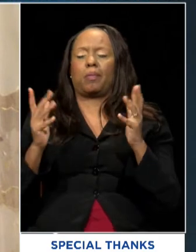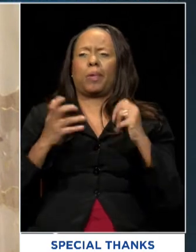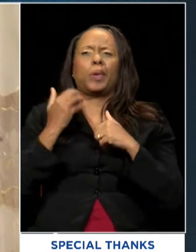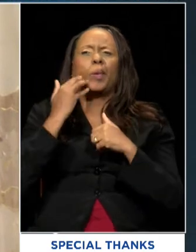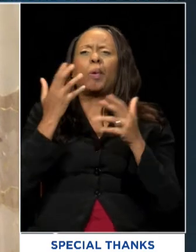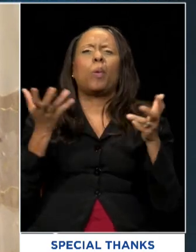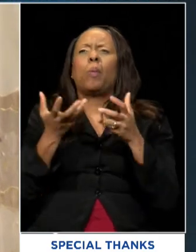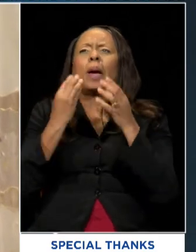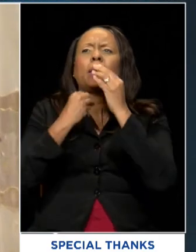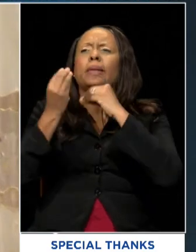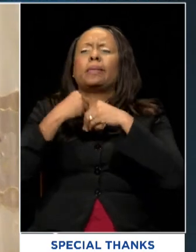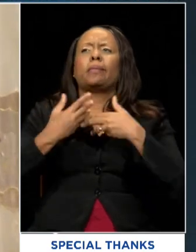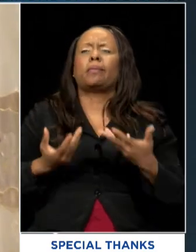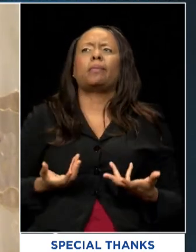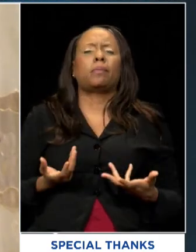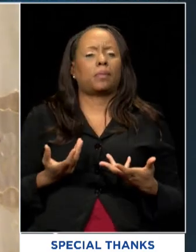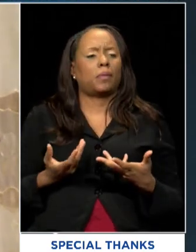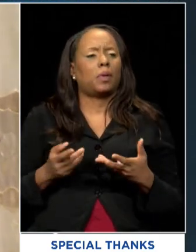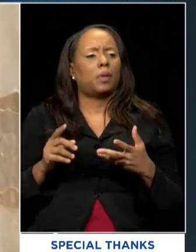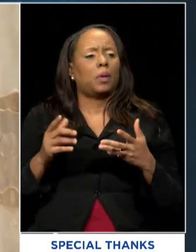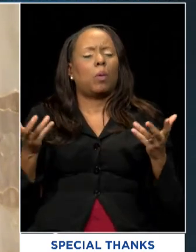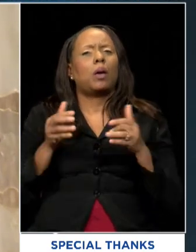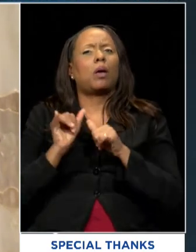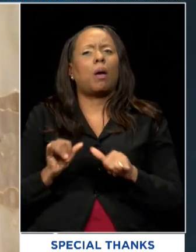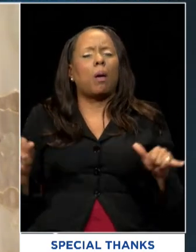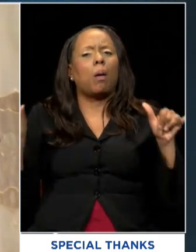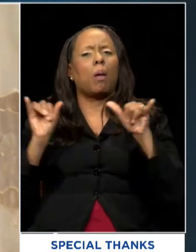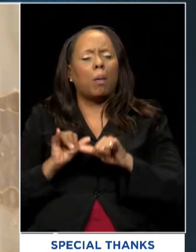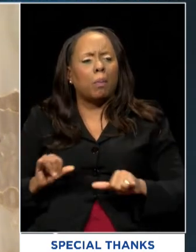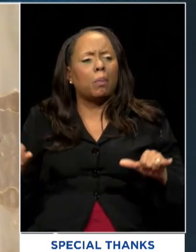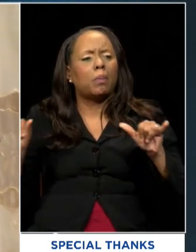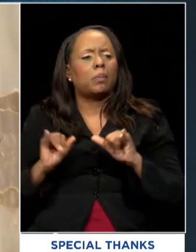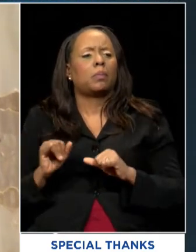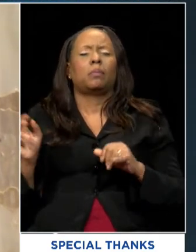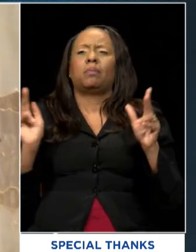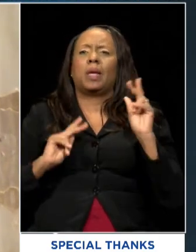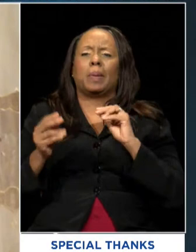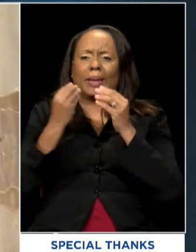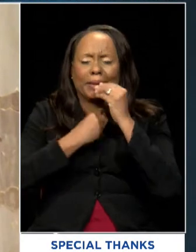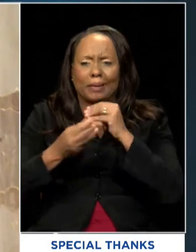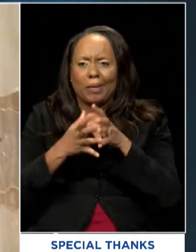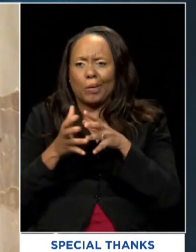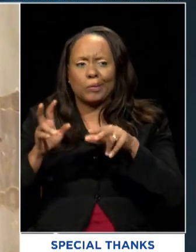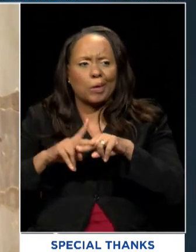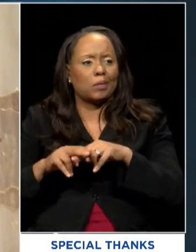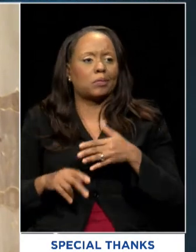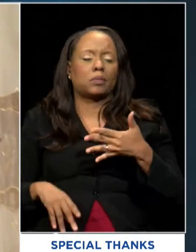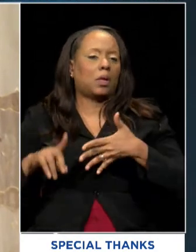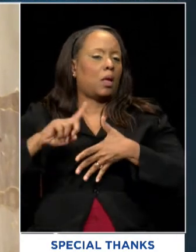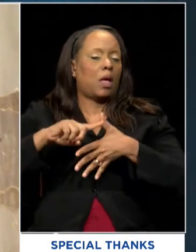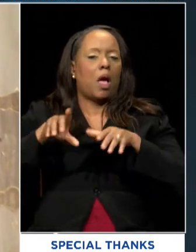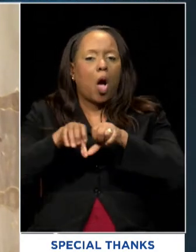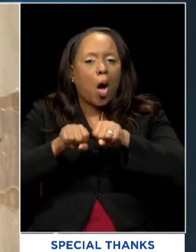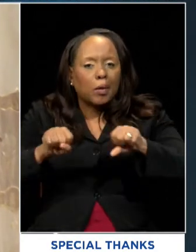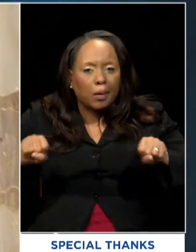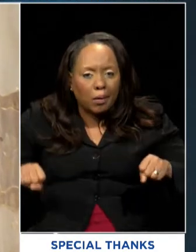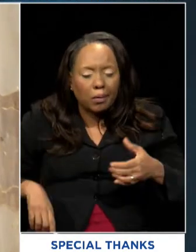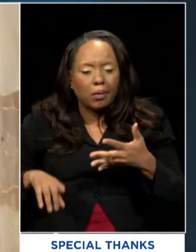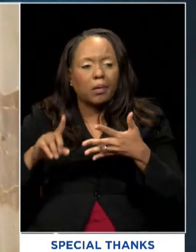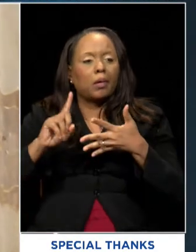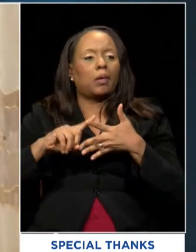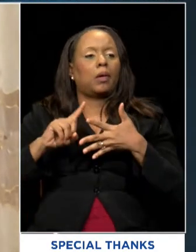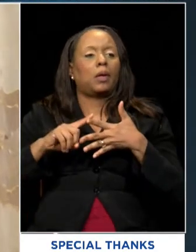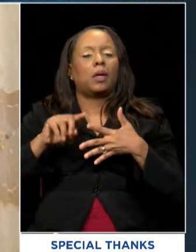condition. What is common in terms of their diets is a lot of high salt stuff. So the hot dogs, the luncheon meat,